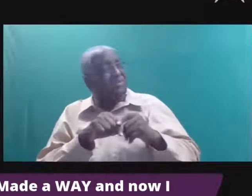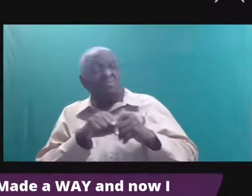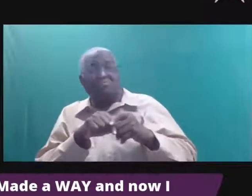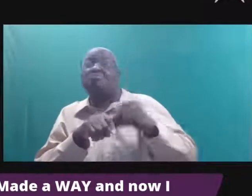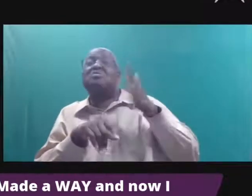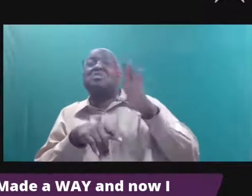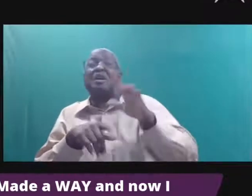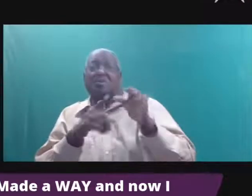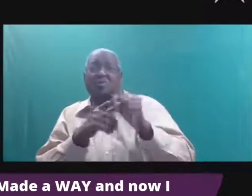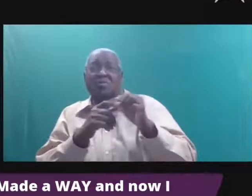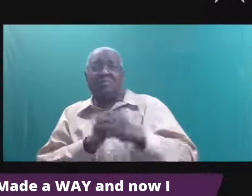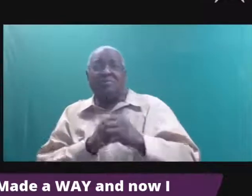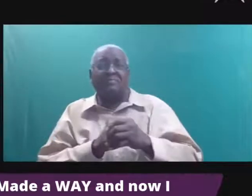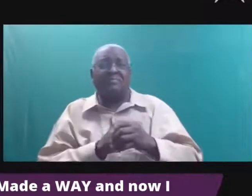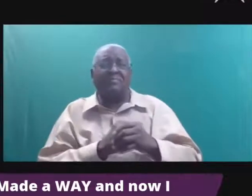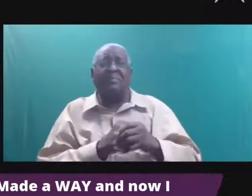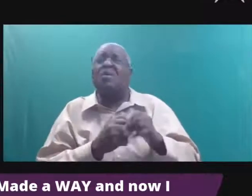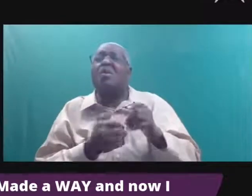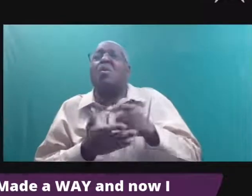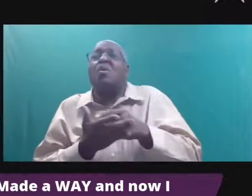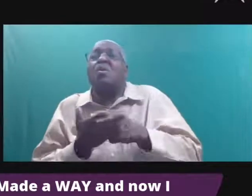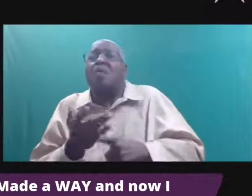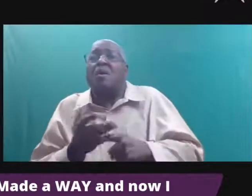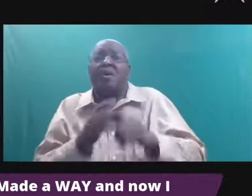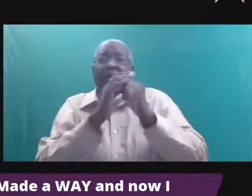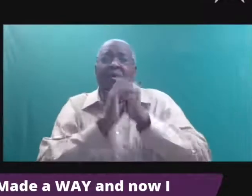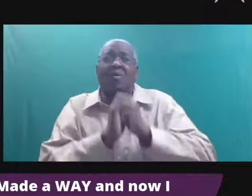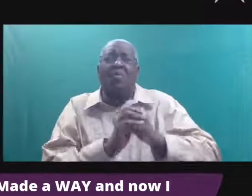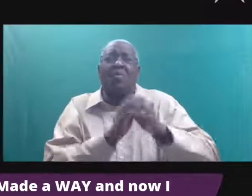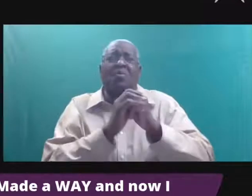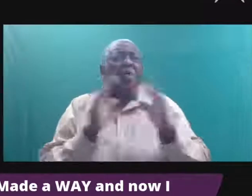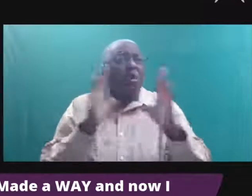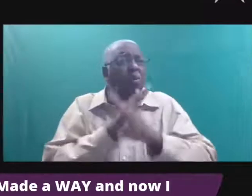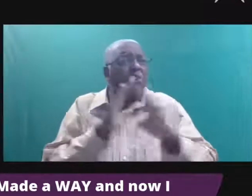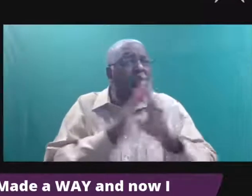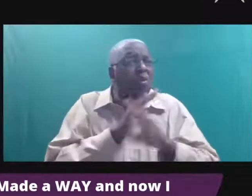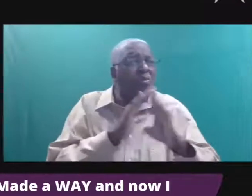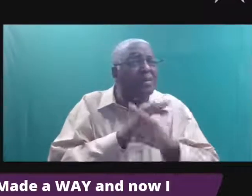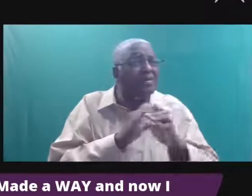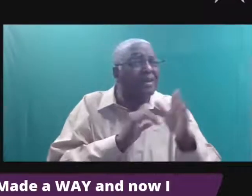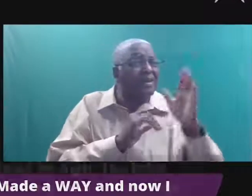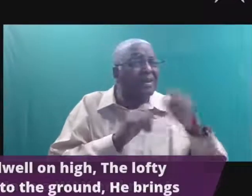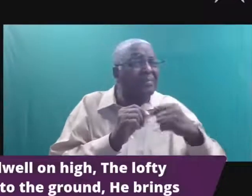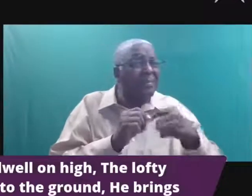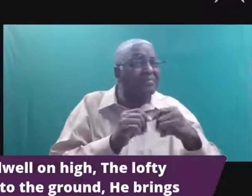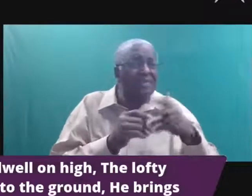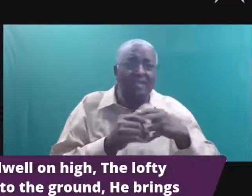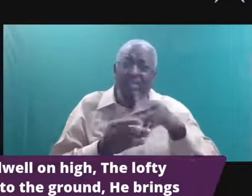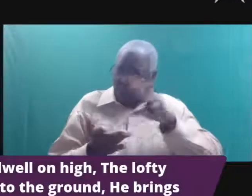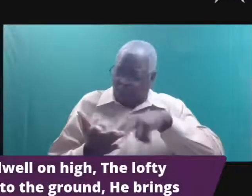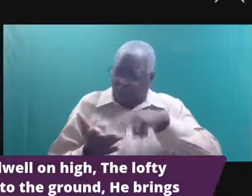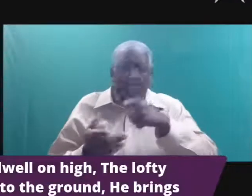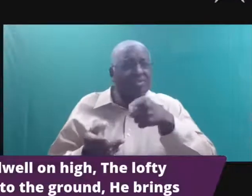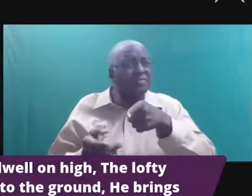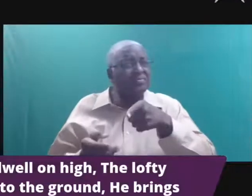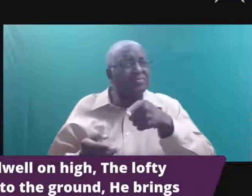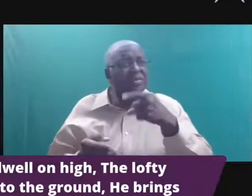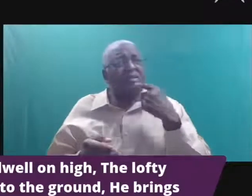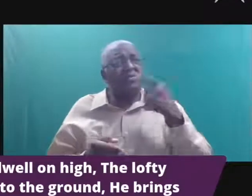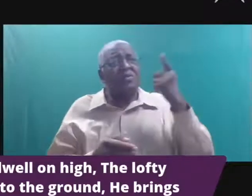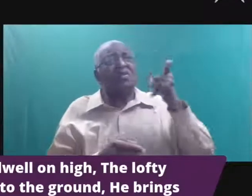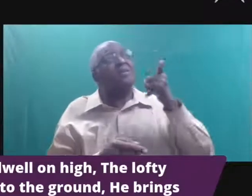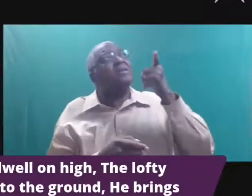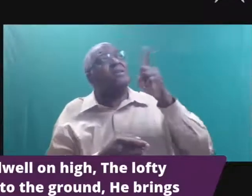I worried about, God made a way. Now I walk on. Look at the text right there in the text. The text says, "For he